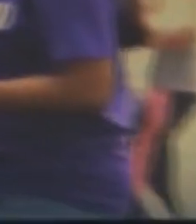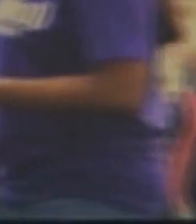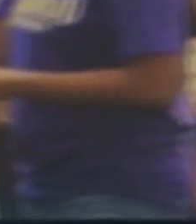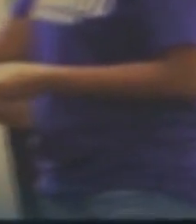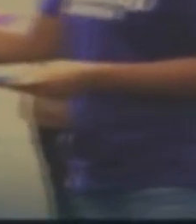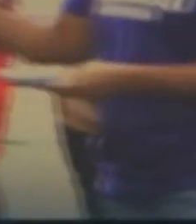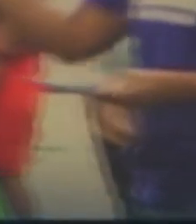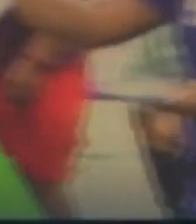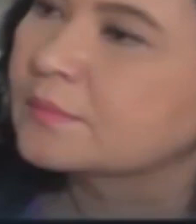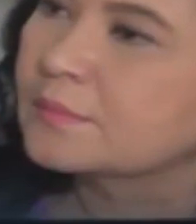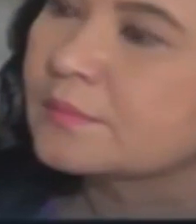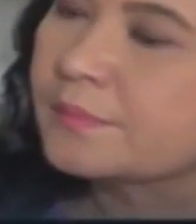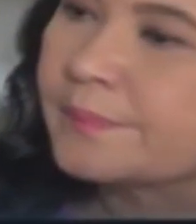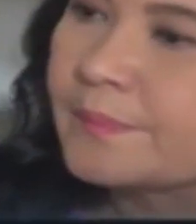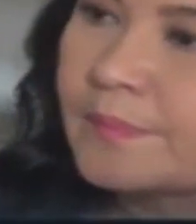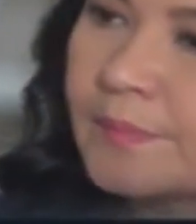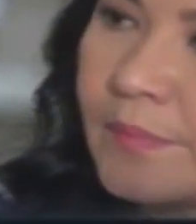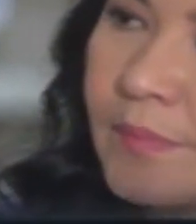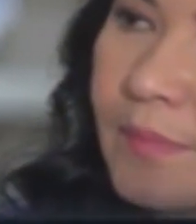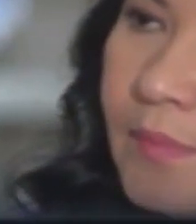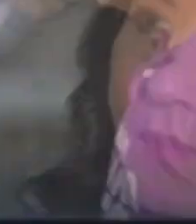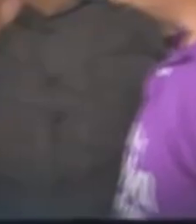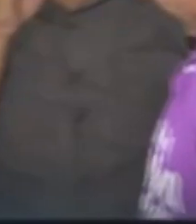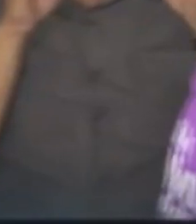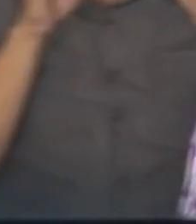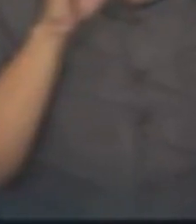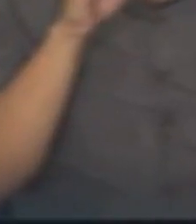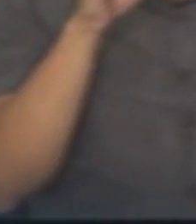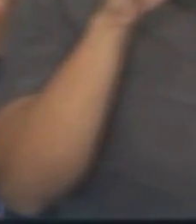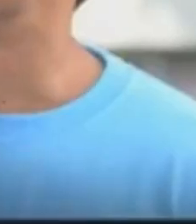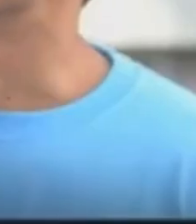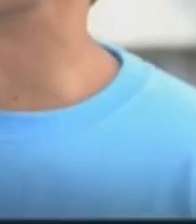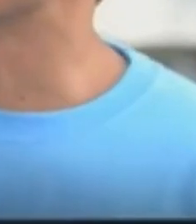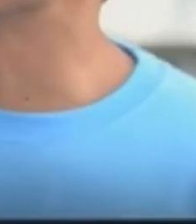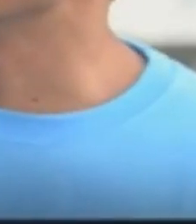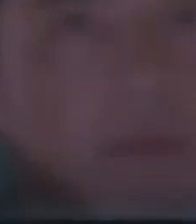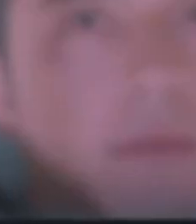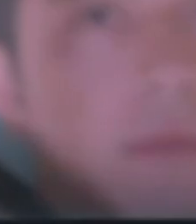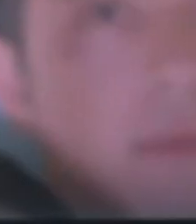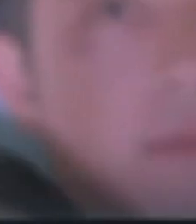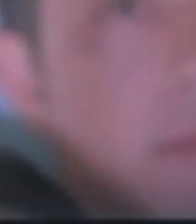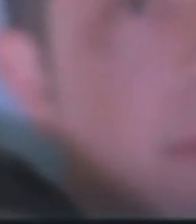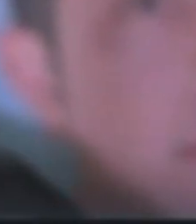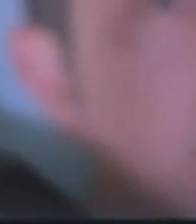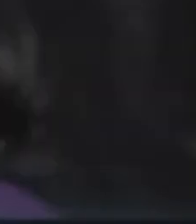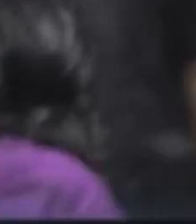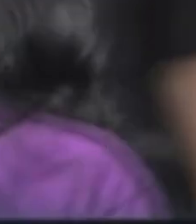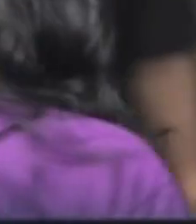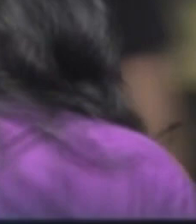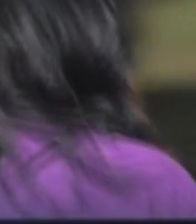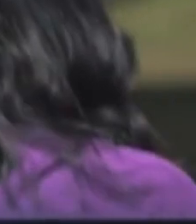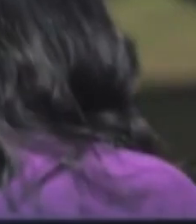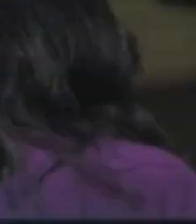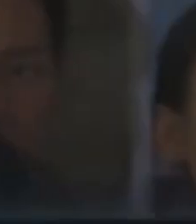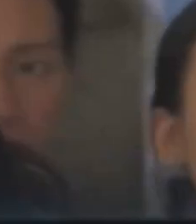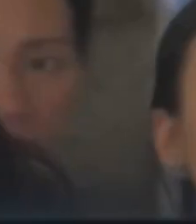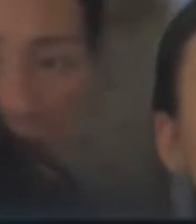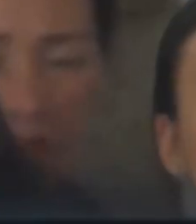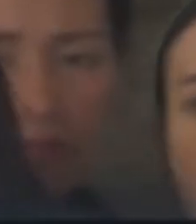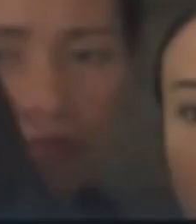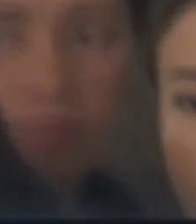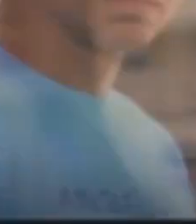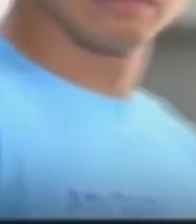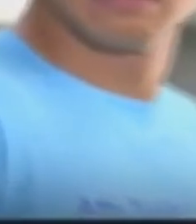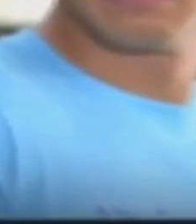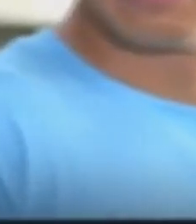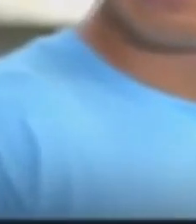people. He's a cheater. I don't know what you're talking about. You don't have any shame. You cheater. I will make sure to do everything to stop you.